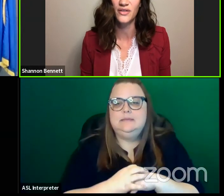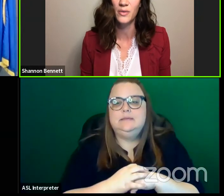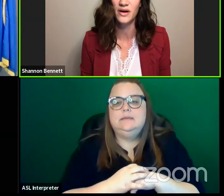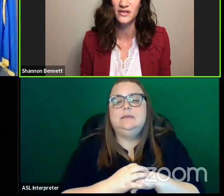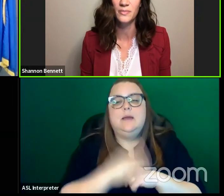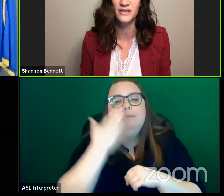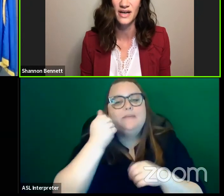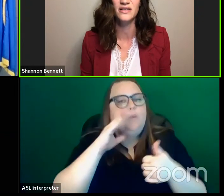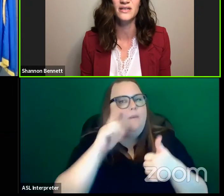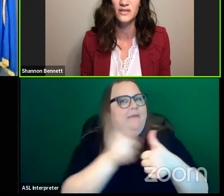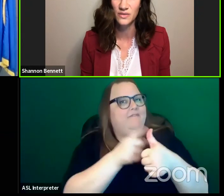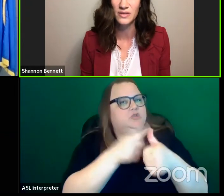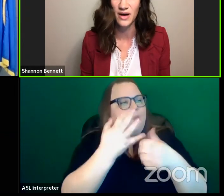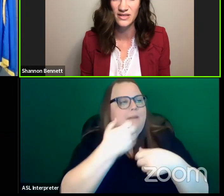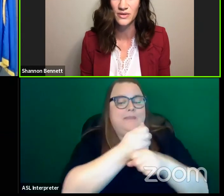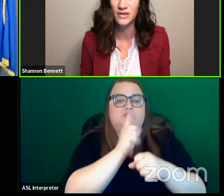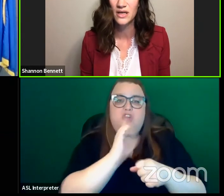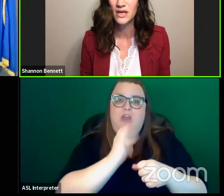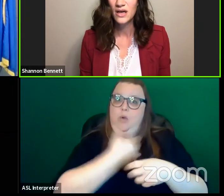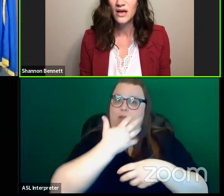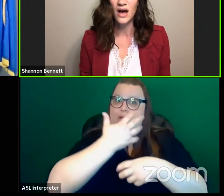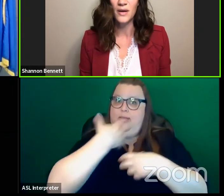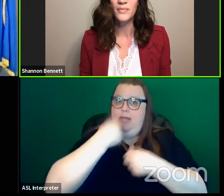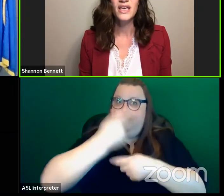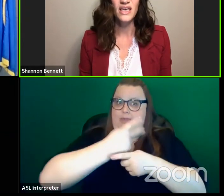our healthcare workers are protected as soon as possible.